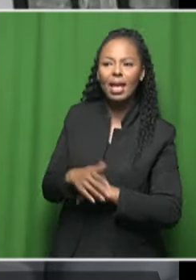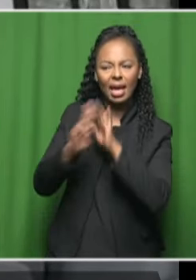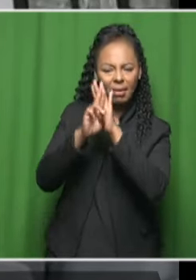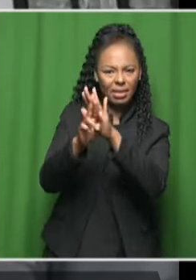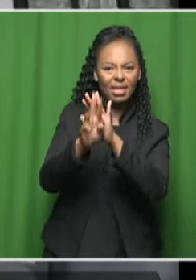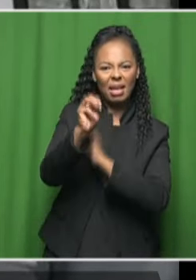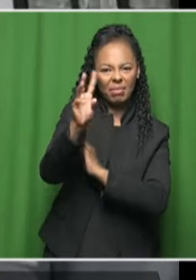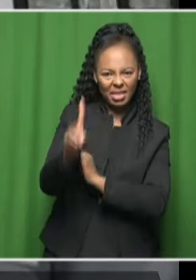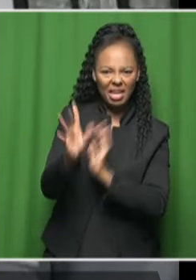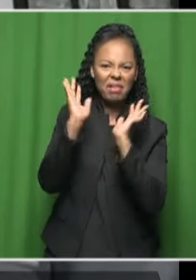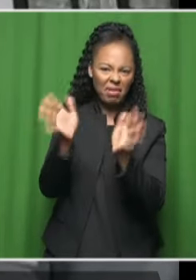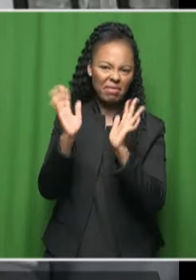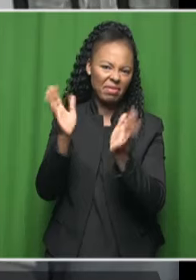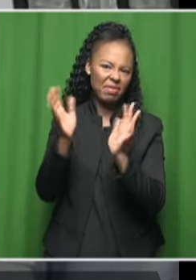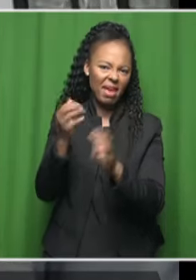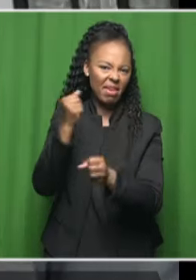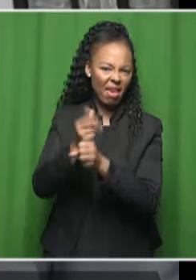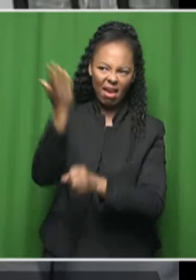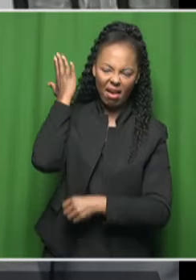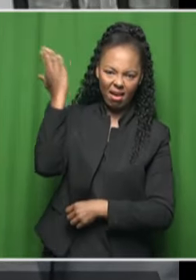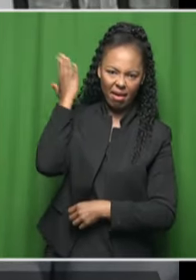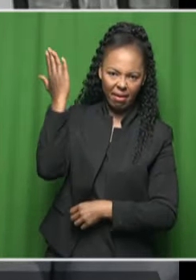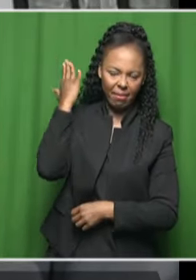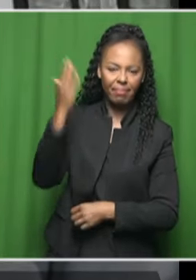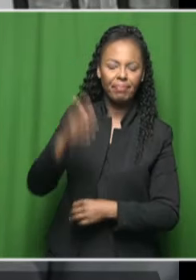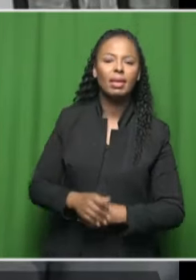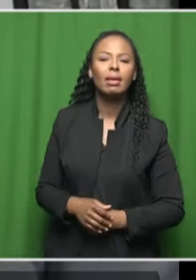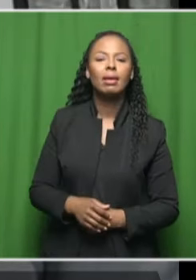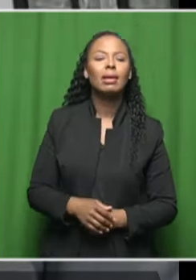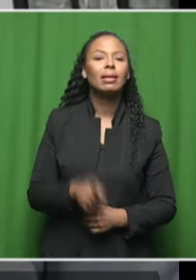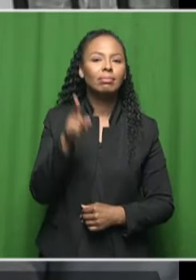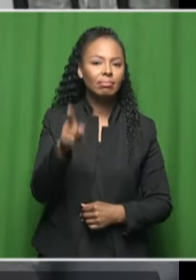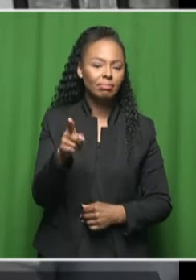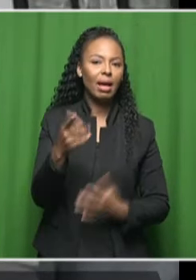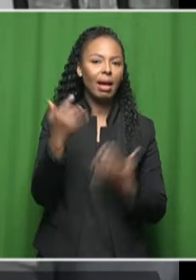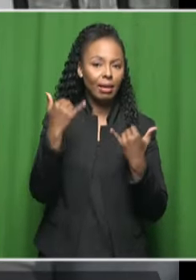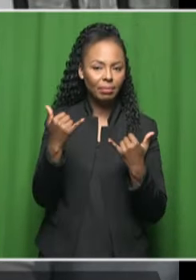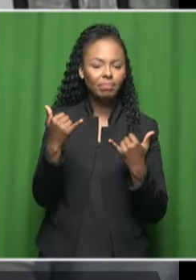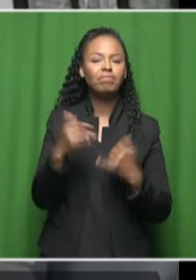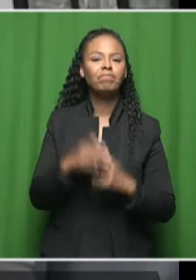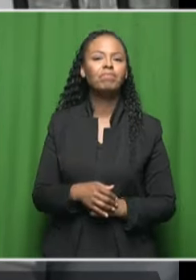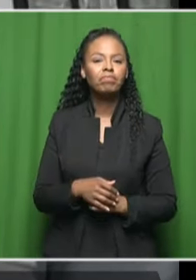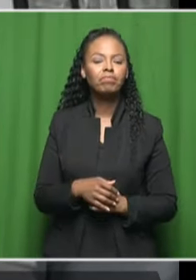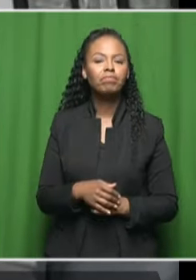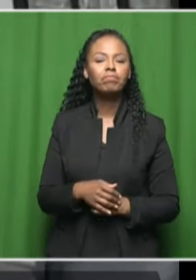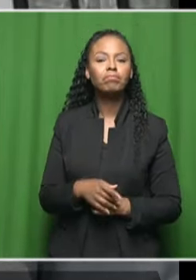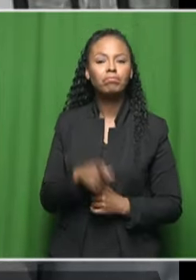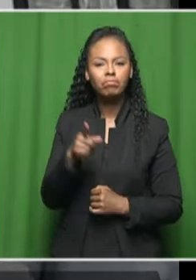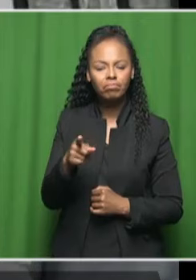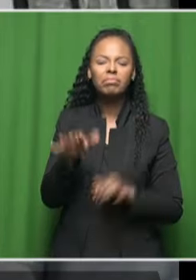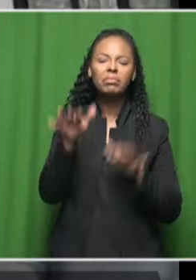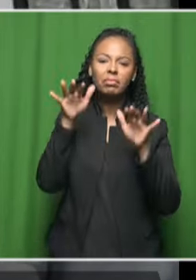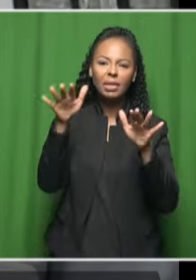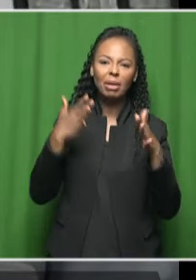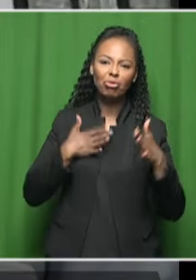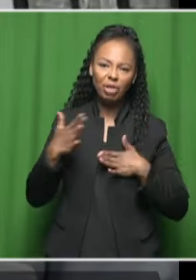back years ago. So in terms of real practical public administration experience,